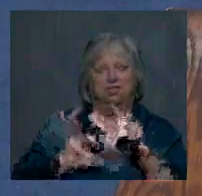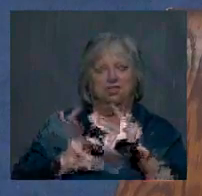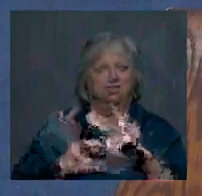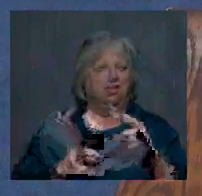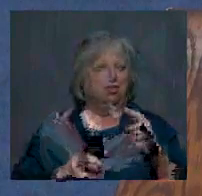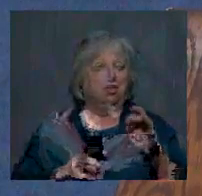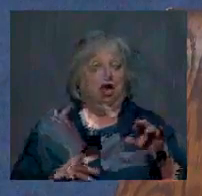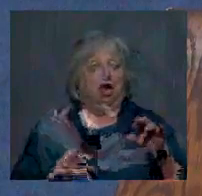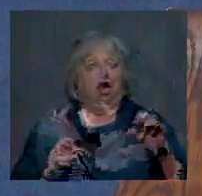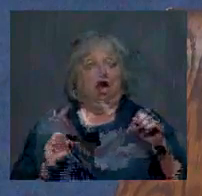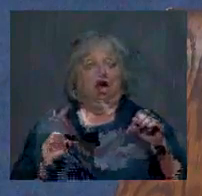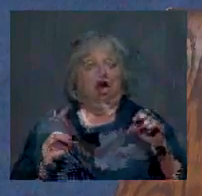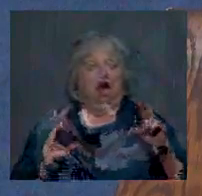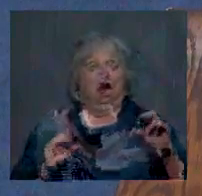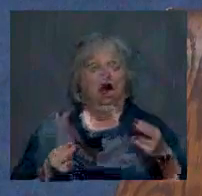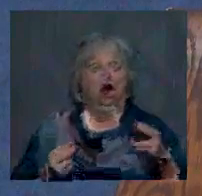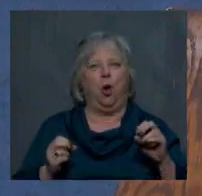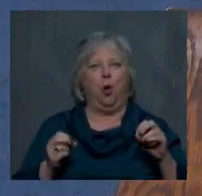Uh-oh.